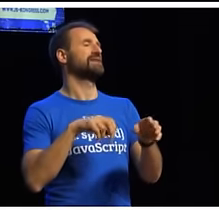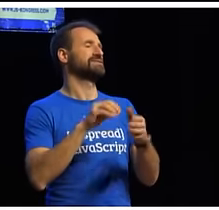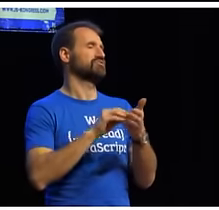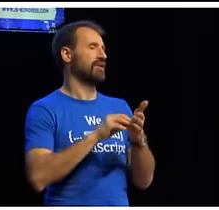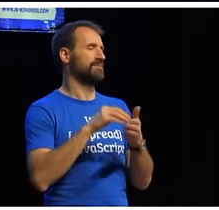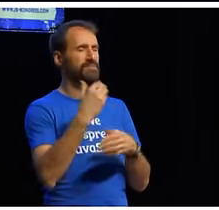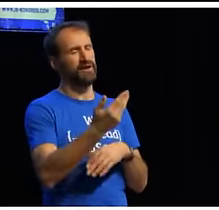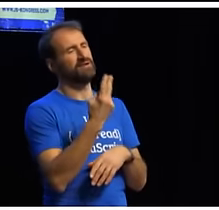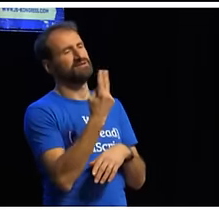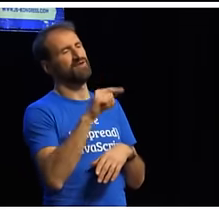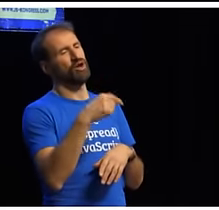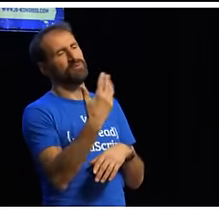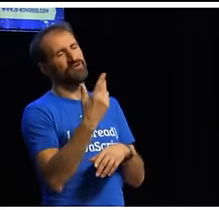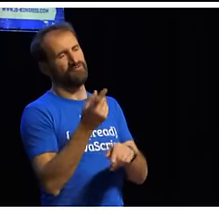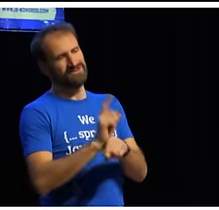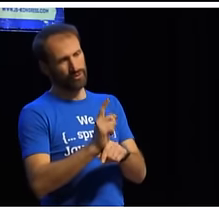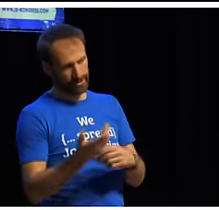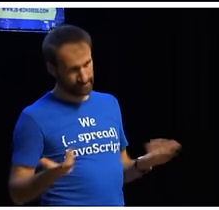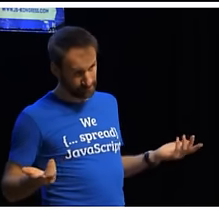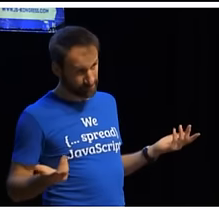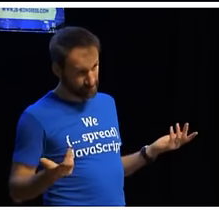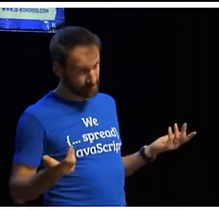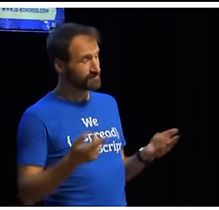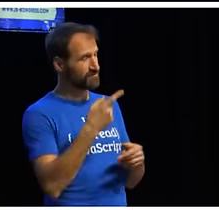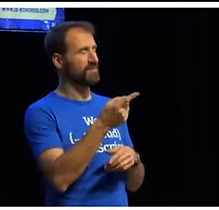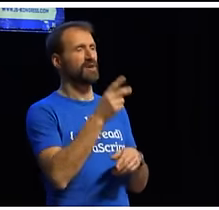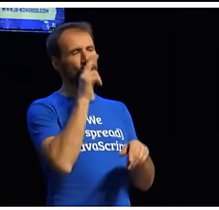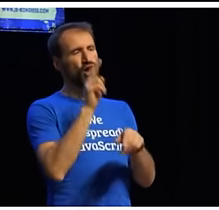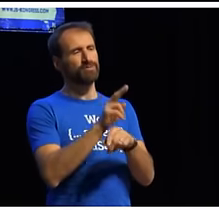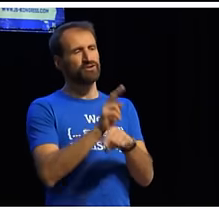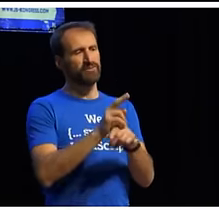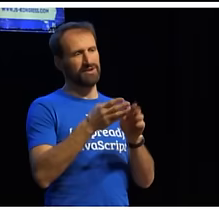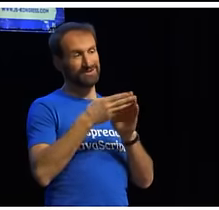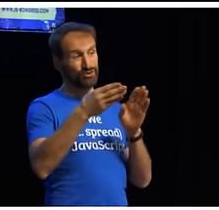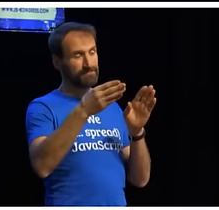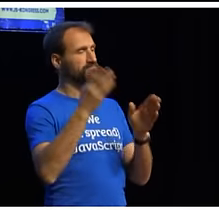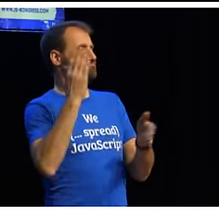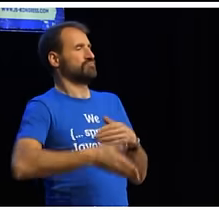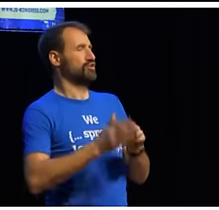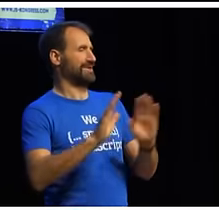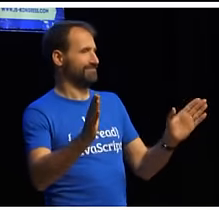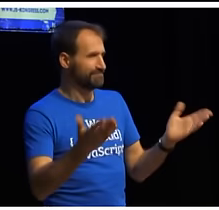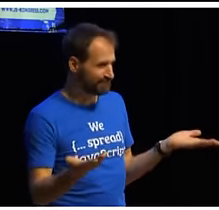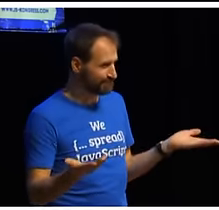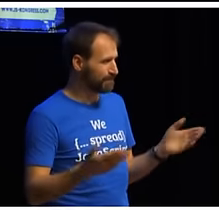seconds. And then, the observable stream is over, basically.